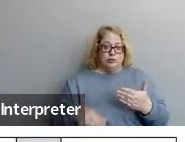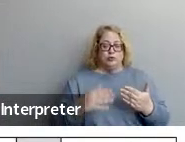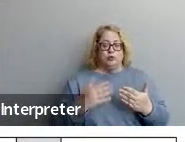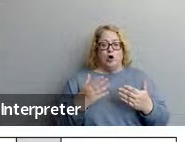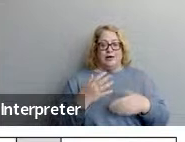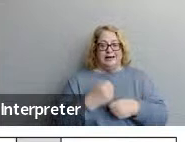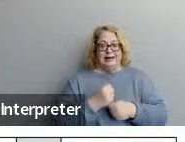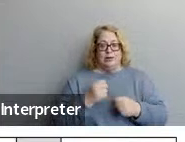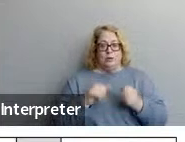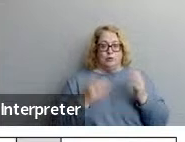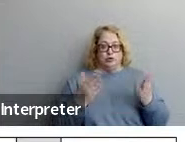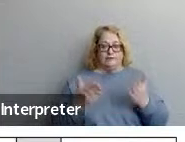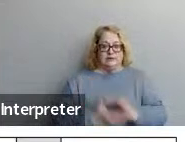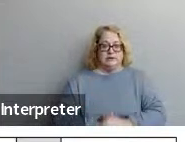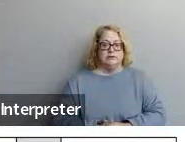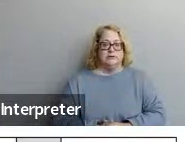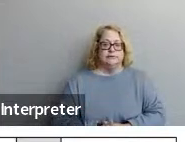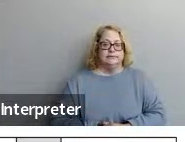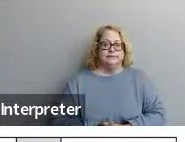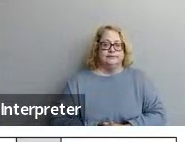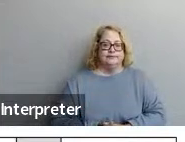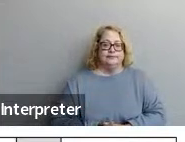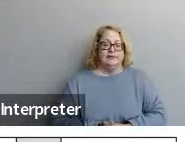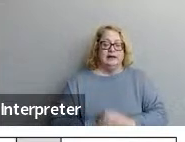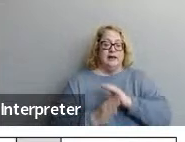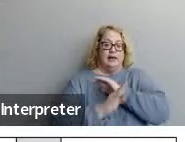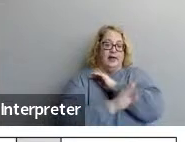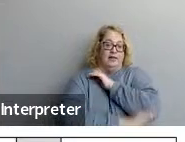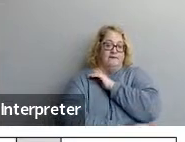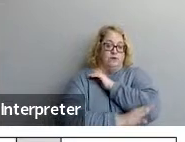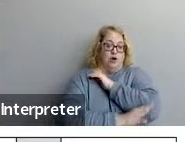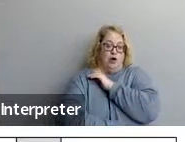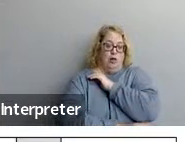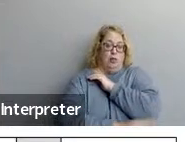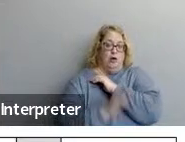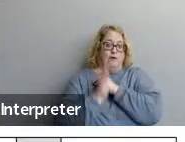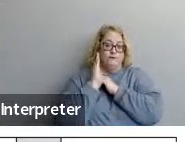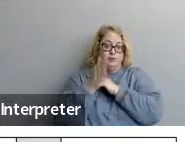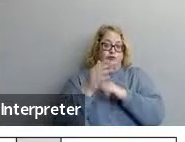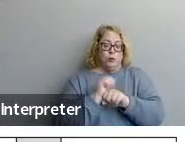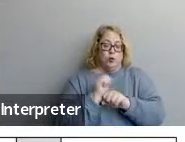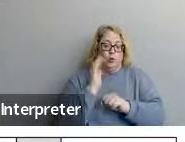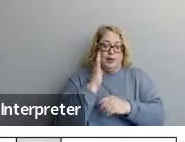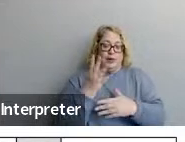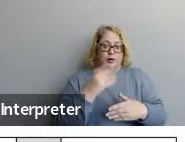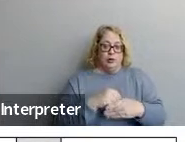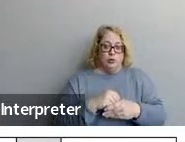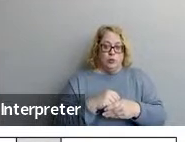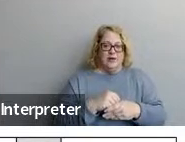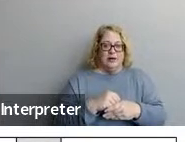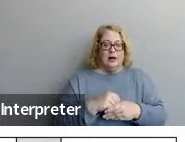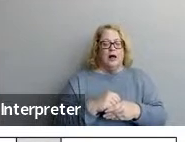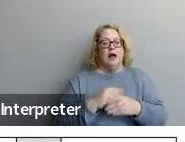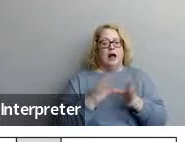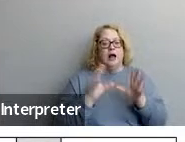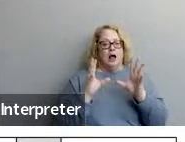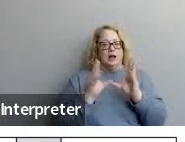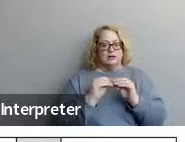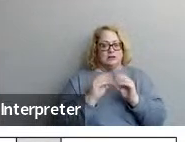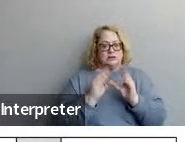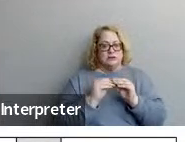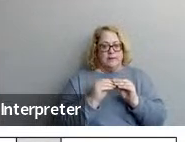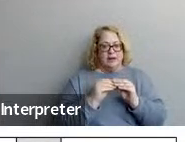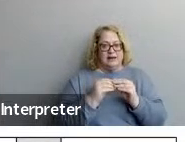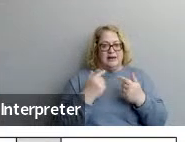receive those services. In the fall, our future work will include a DISPRO summit that will